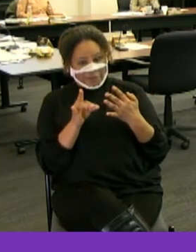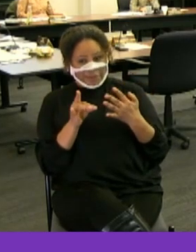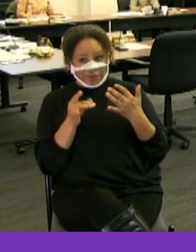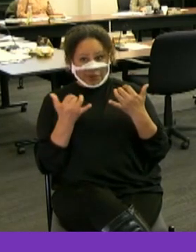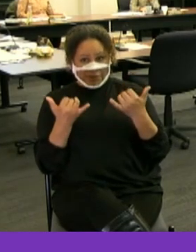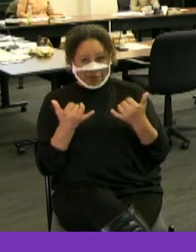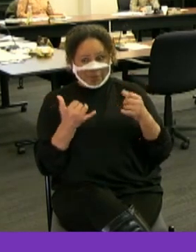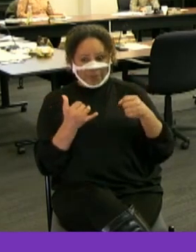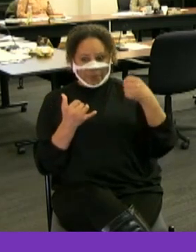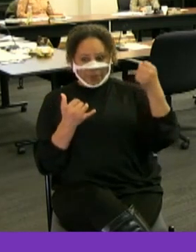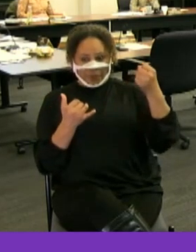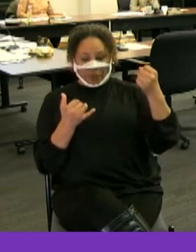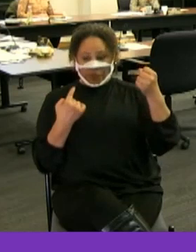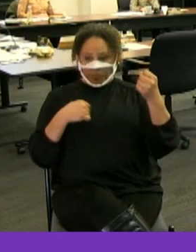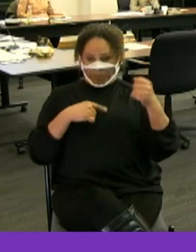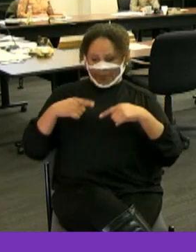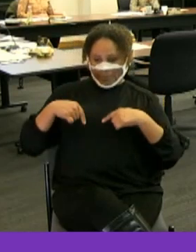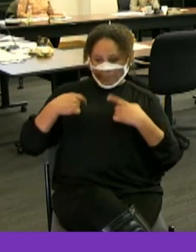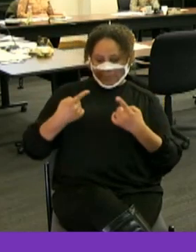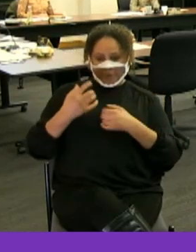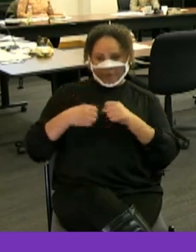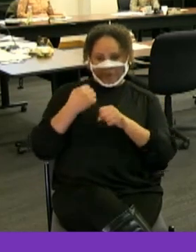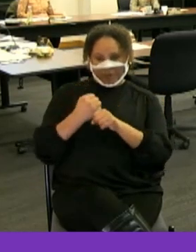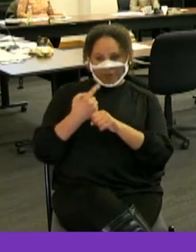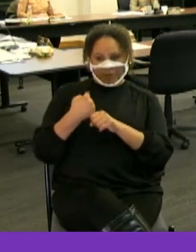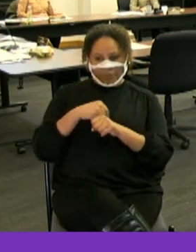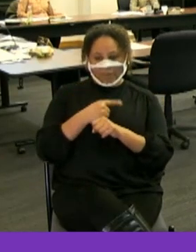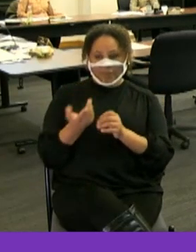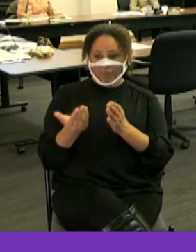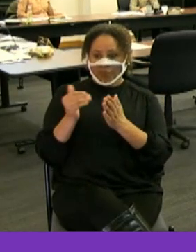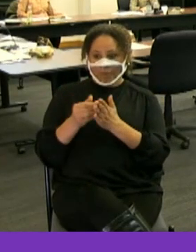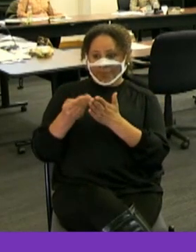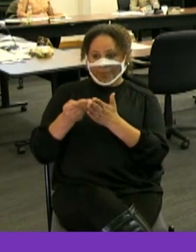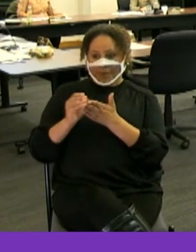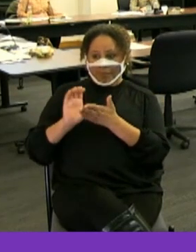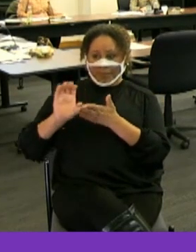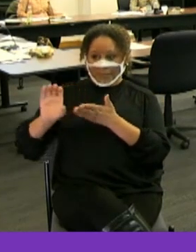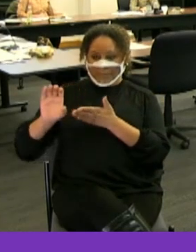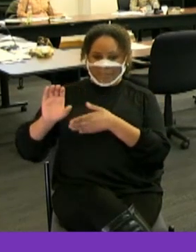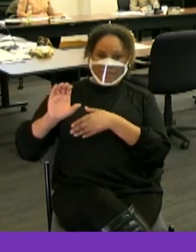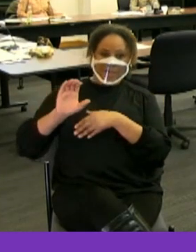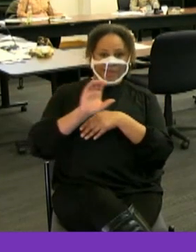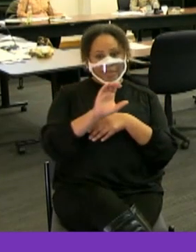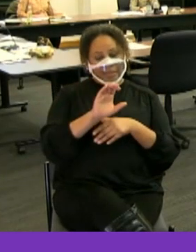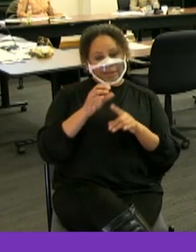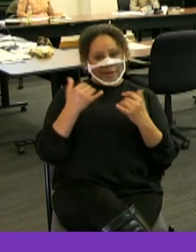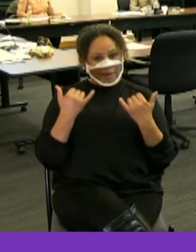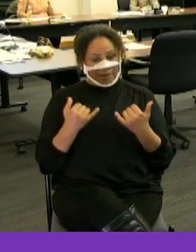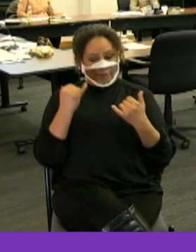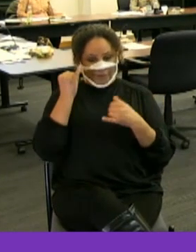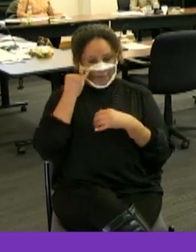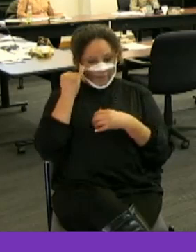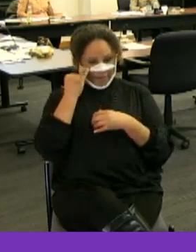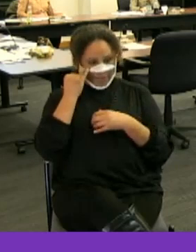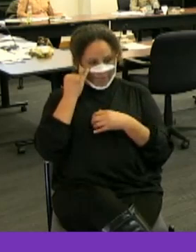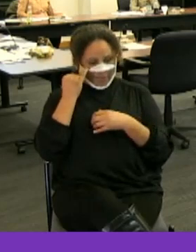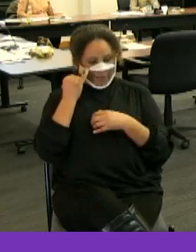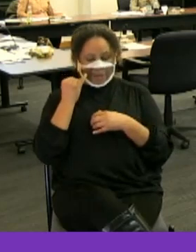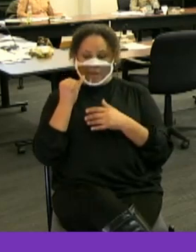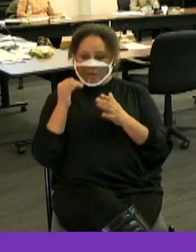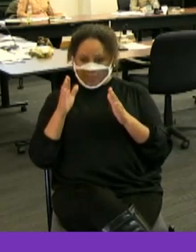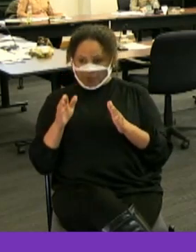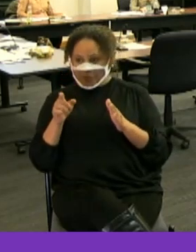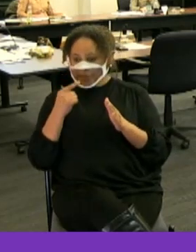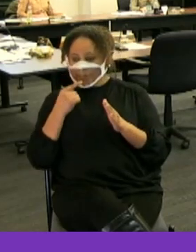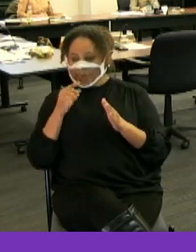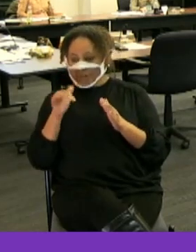have, over the years, we have reallocated positions. To this day, if we have someone that has a vacant position, we look at that position to